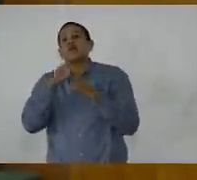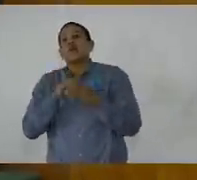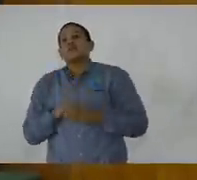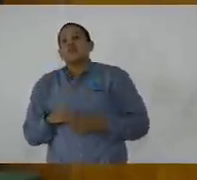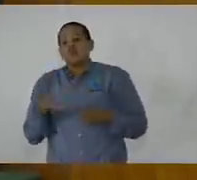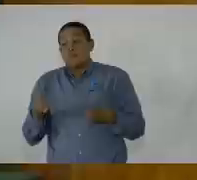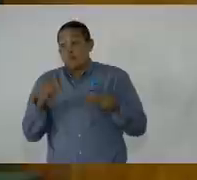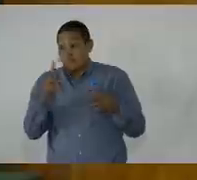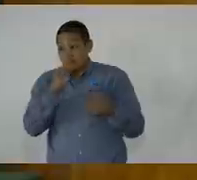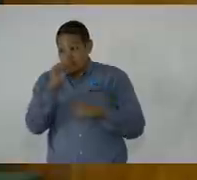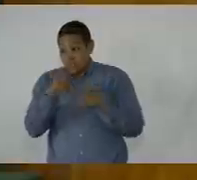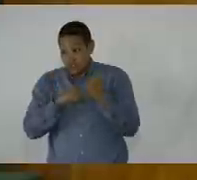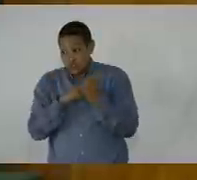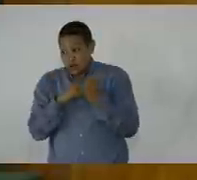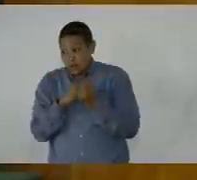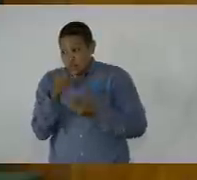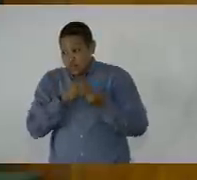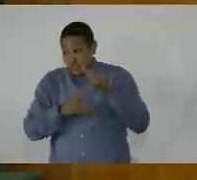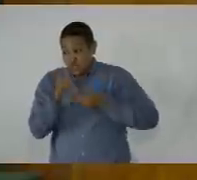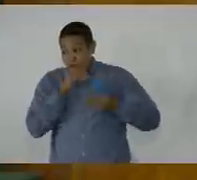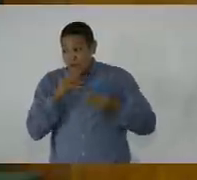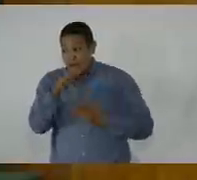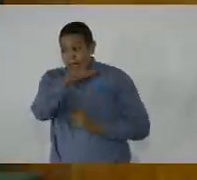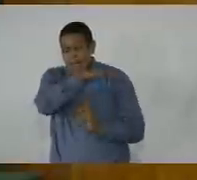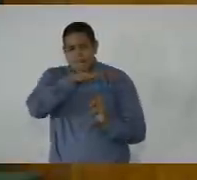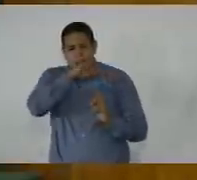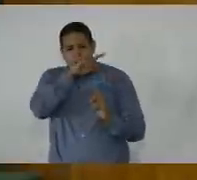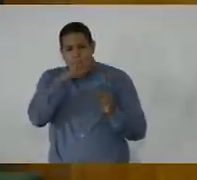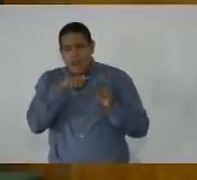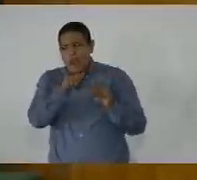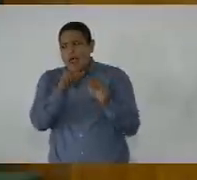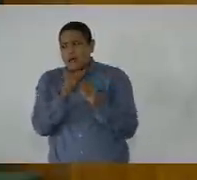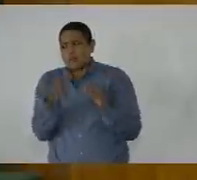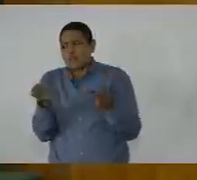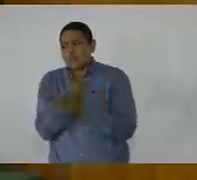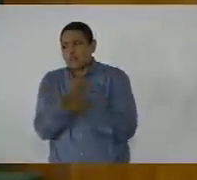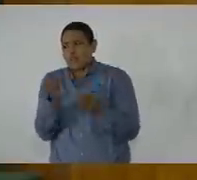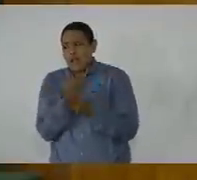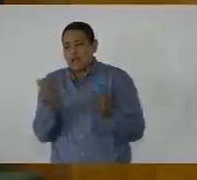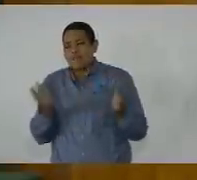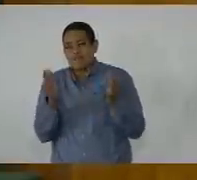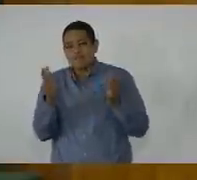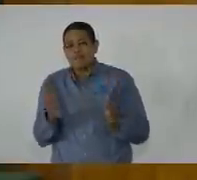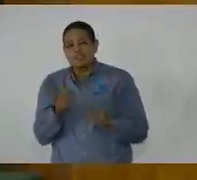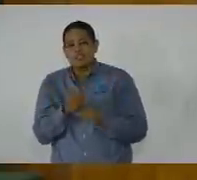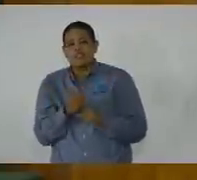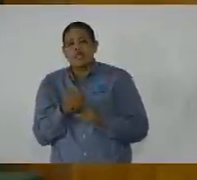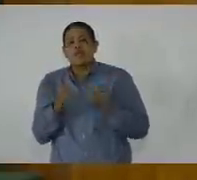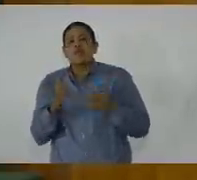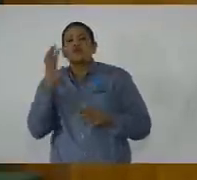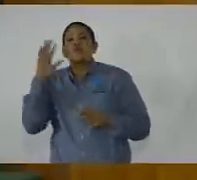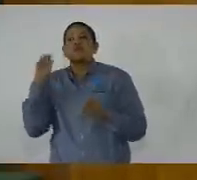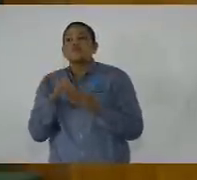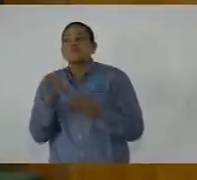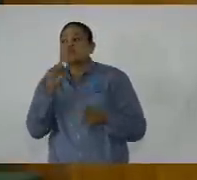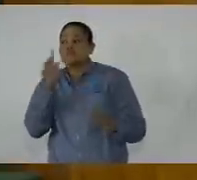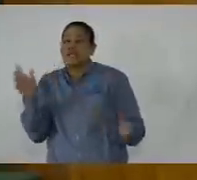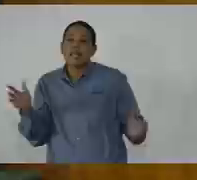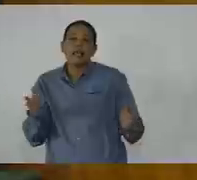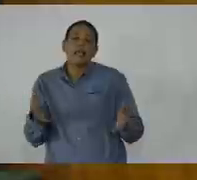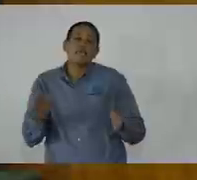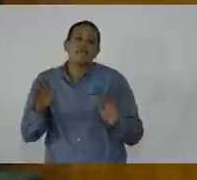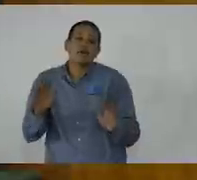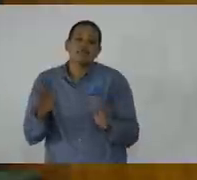that support a trading environment that is aligned with trade facilitation measures, which in turn will facilitate the